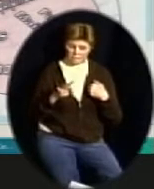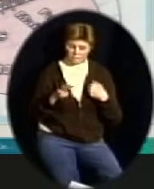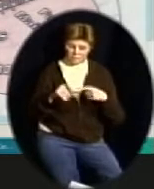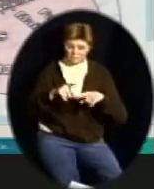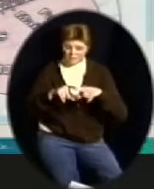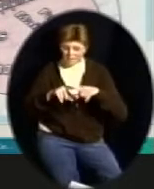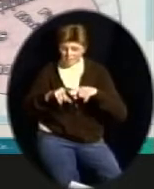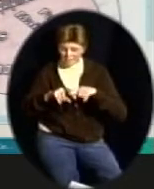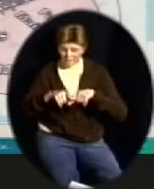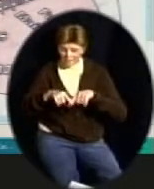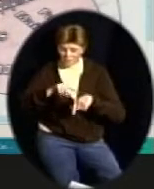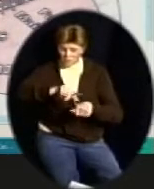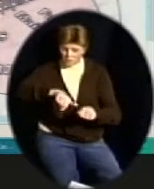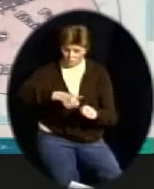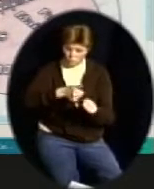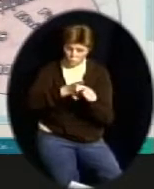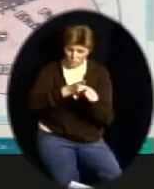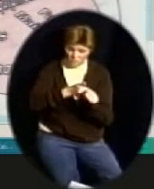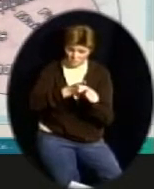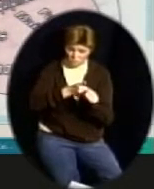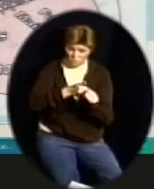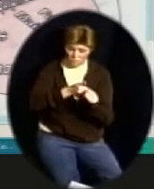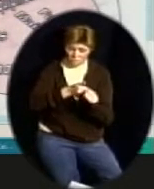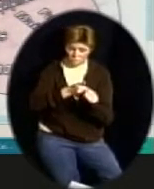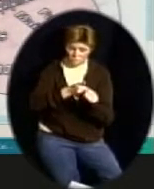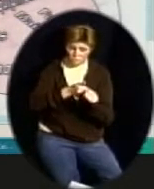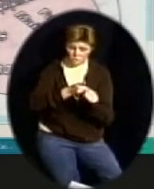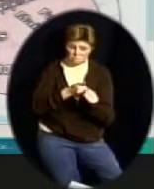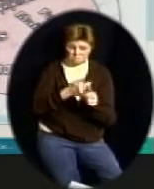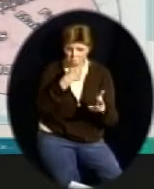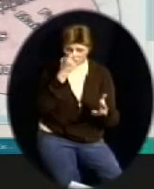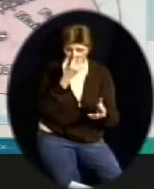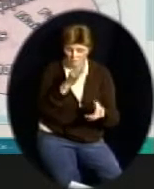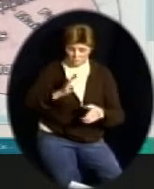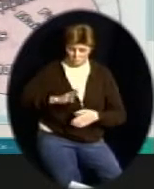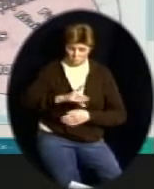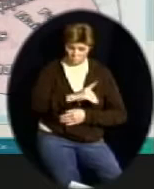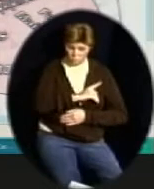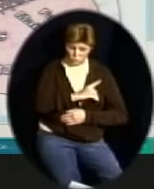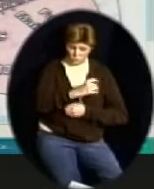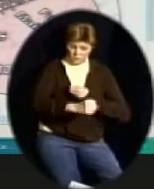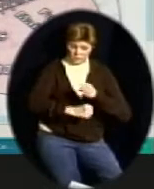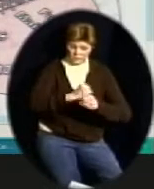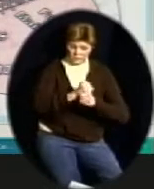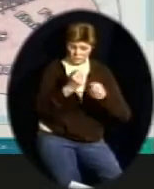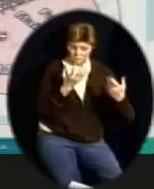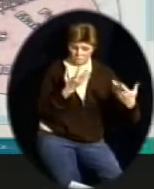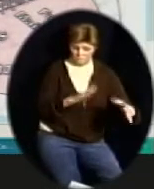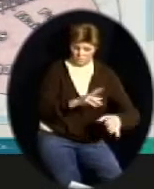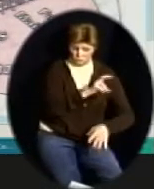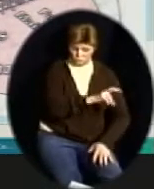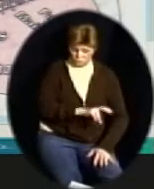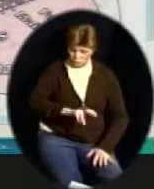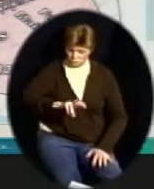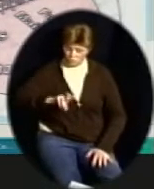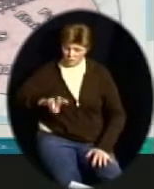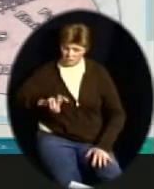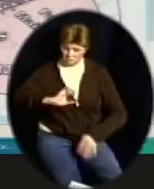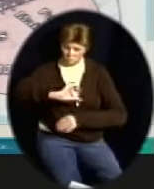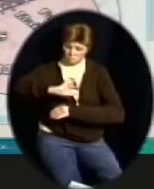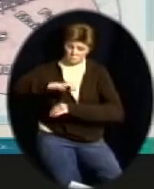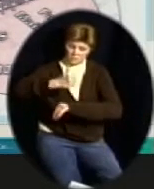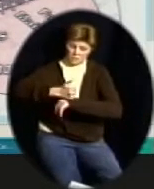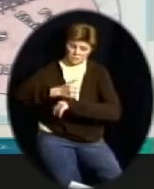on the board's action on transfers at the year-end meeting in June 28th, that was set at an amount